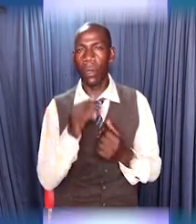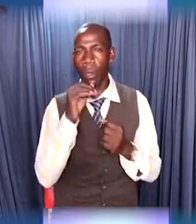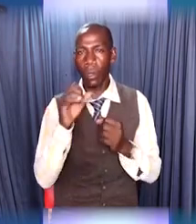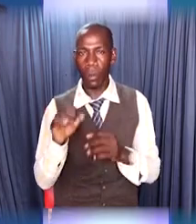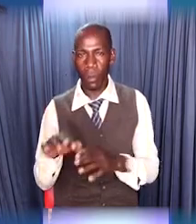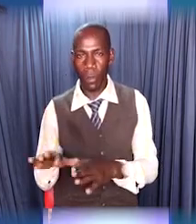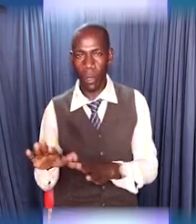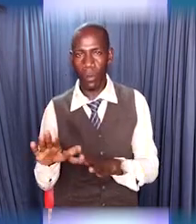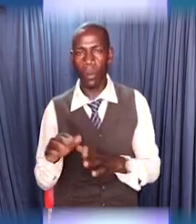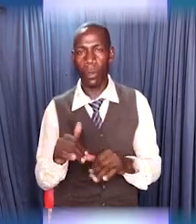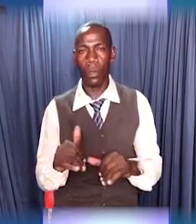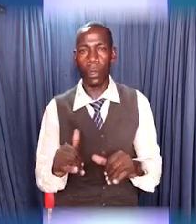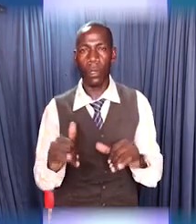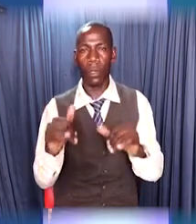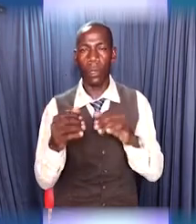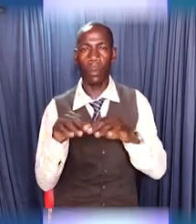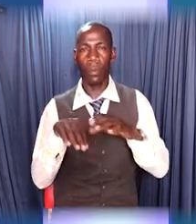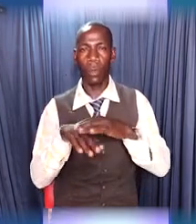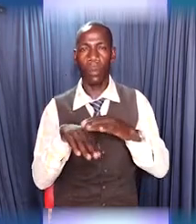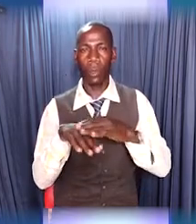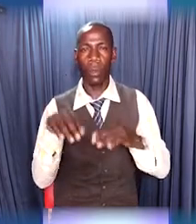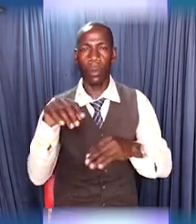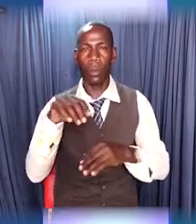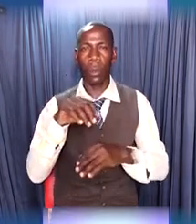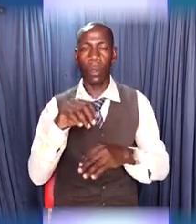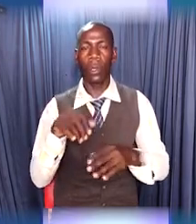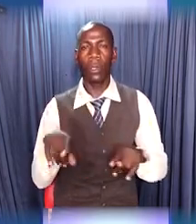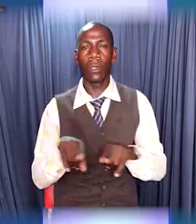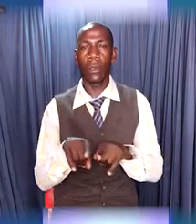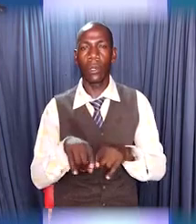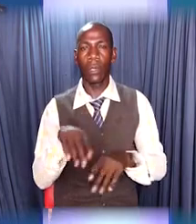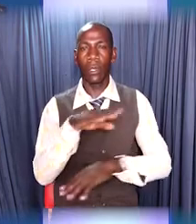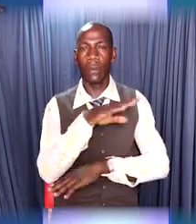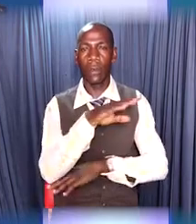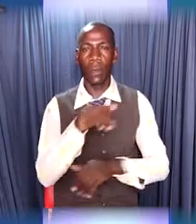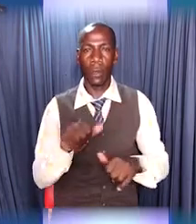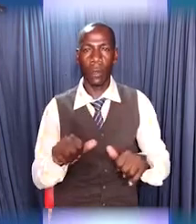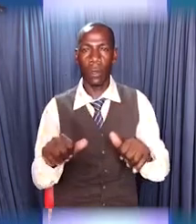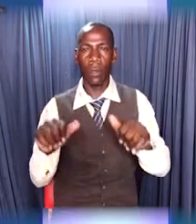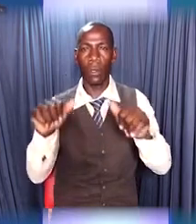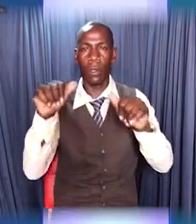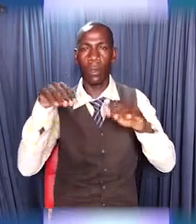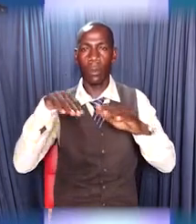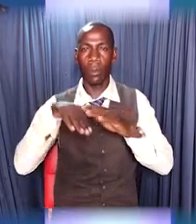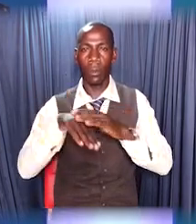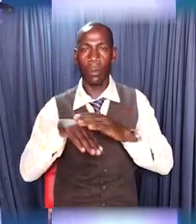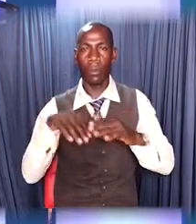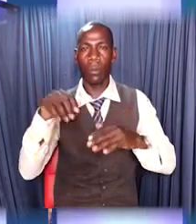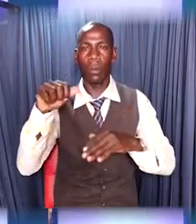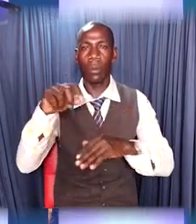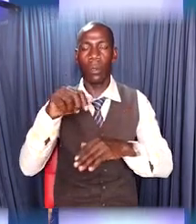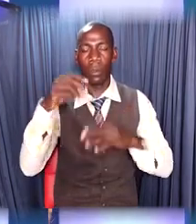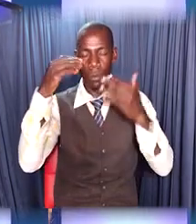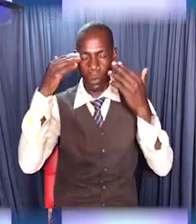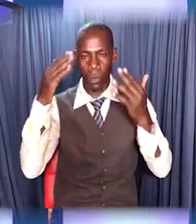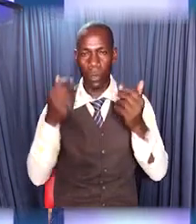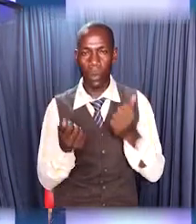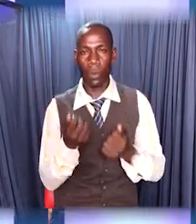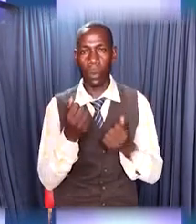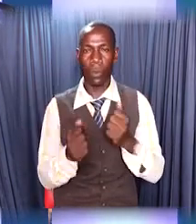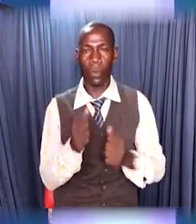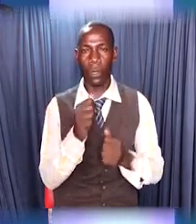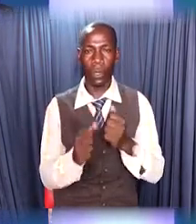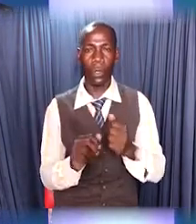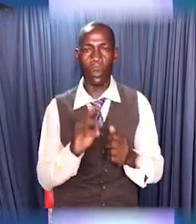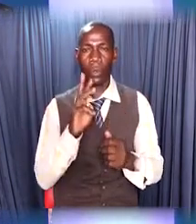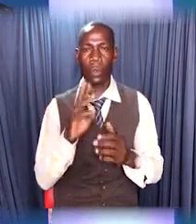morning, go ahead sowing your seed. Na jioni nayo usiachilie. And in the evening, don't withhold. Maana hujui ni ipi itamea. Because you don't know